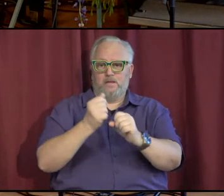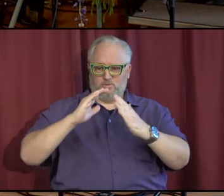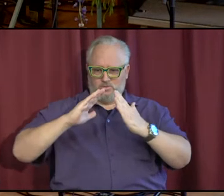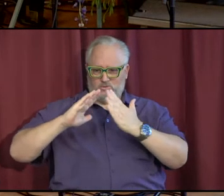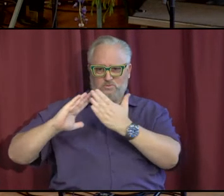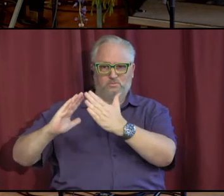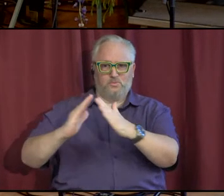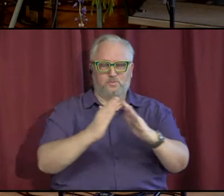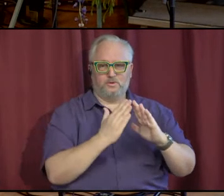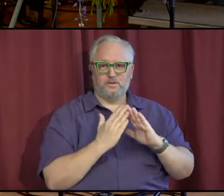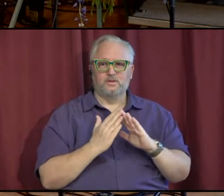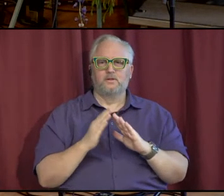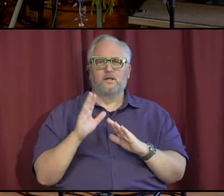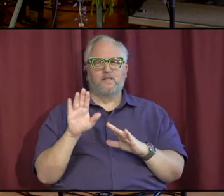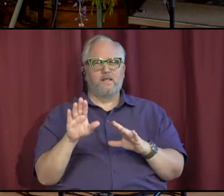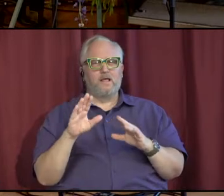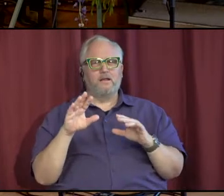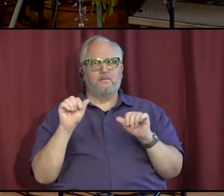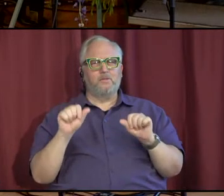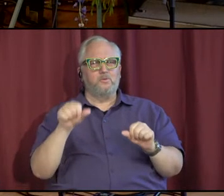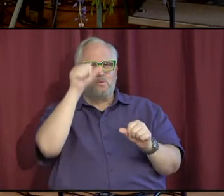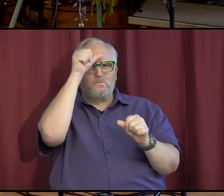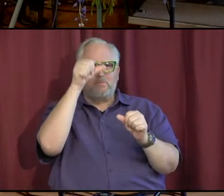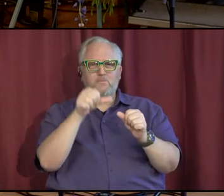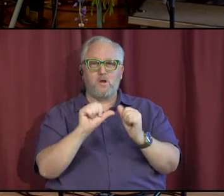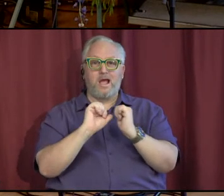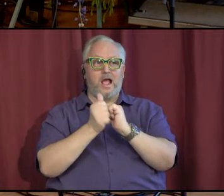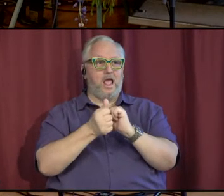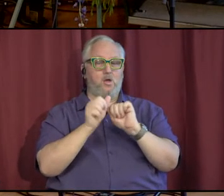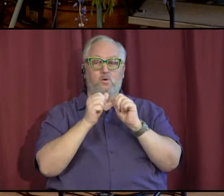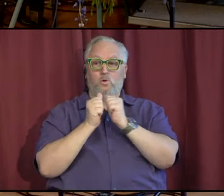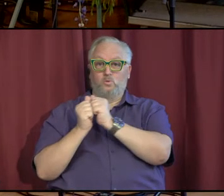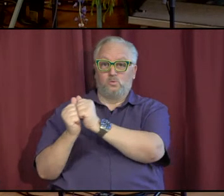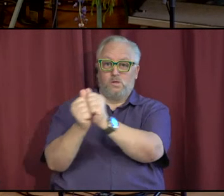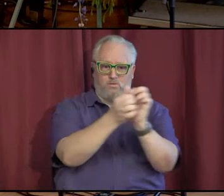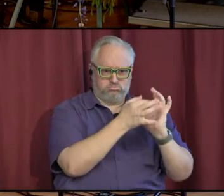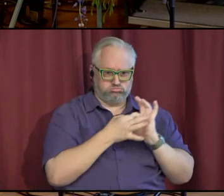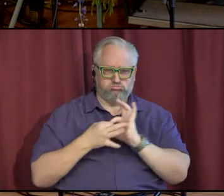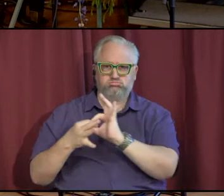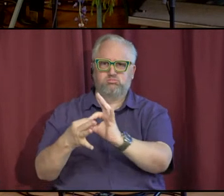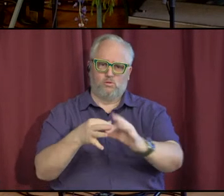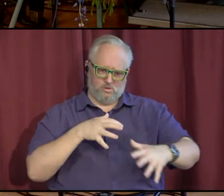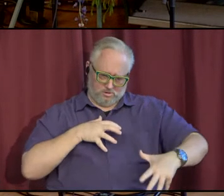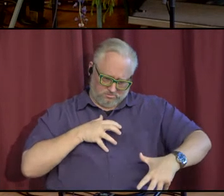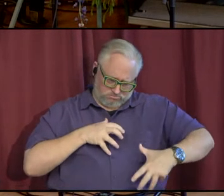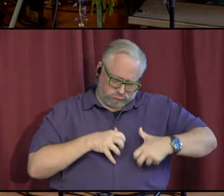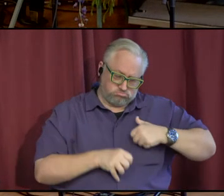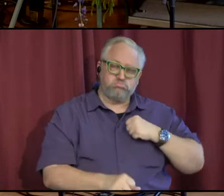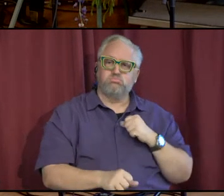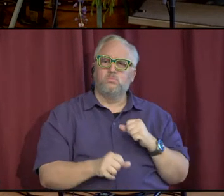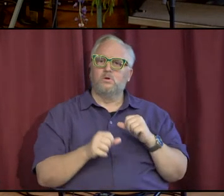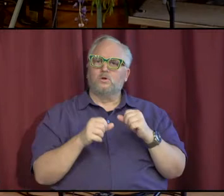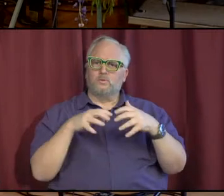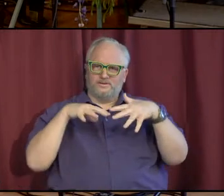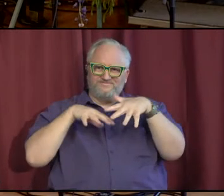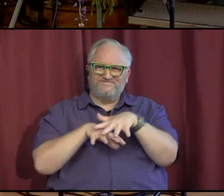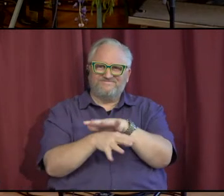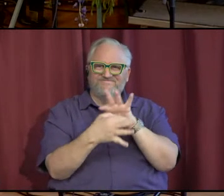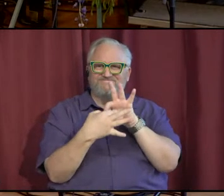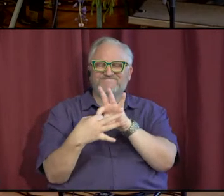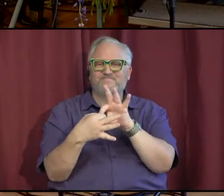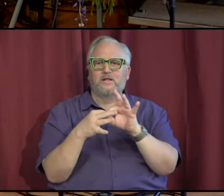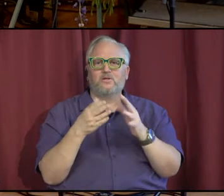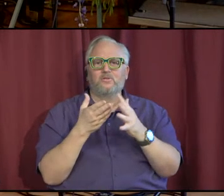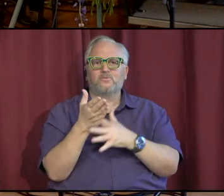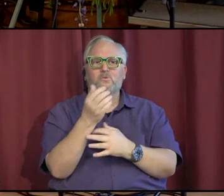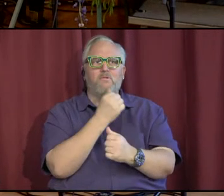remembering of how to grieve together, woven through loving, that we might still surprise the earth with